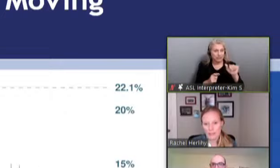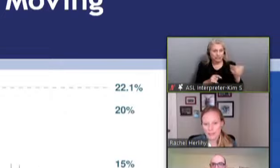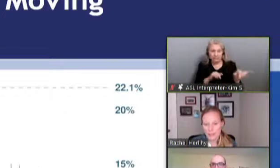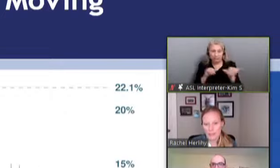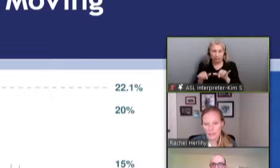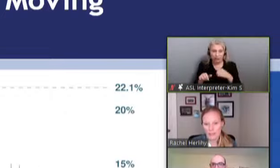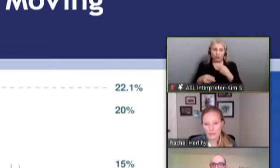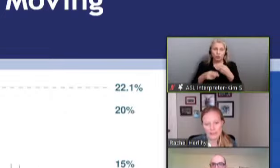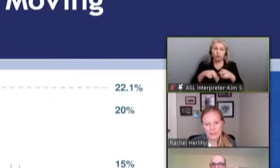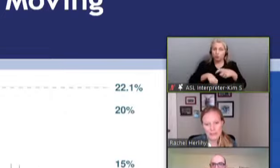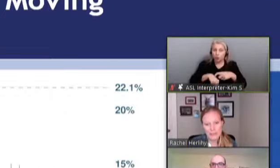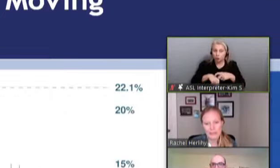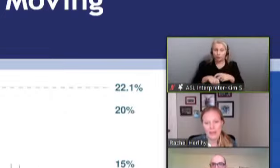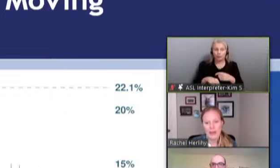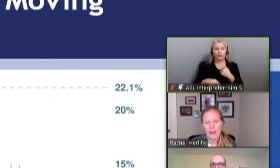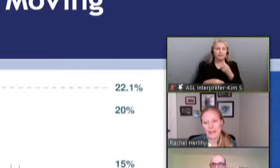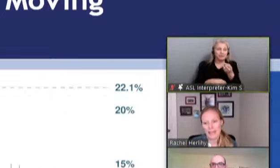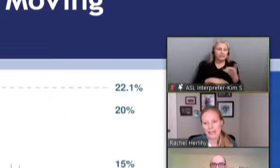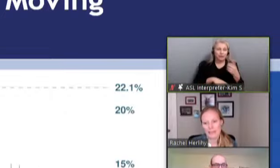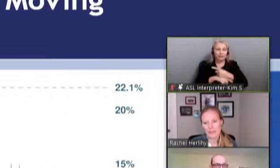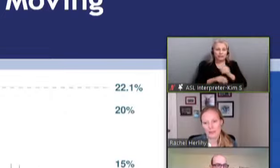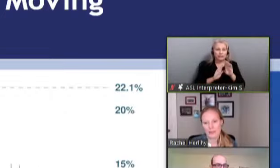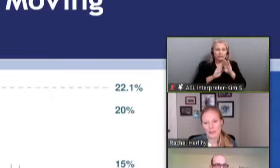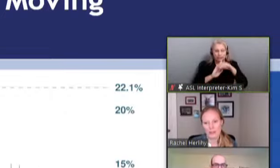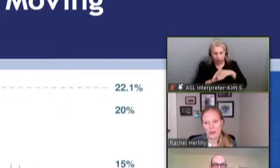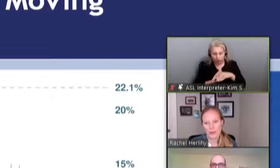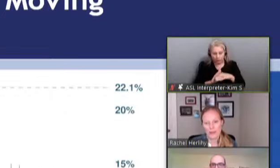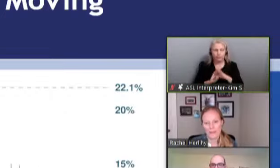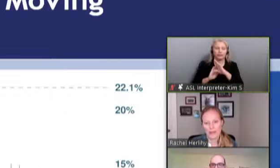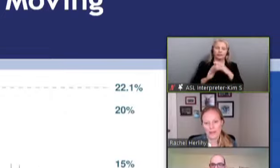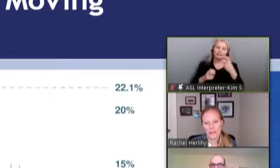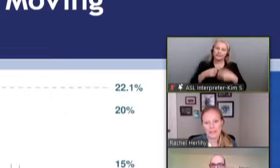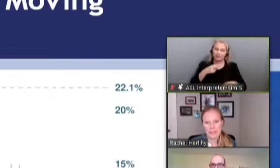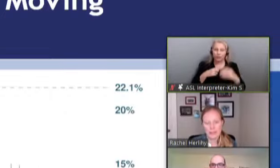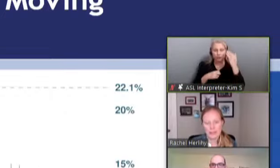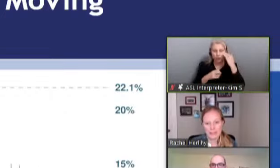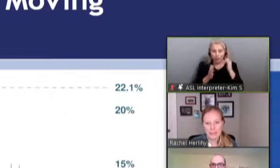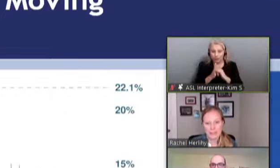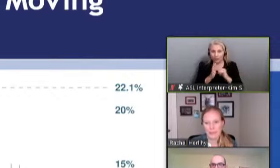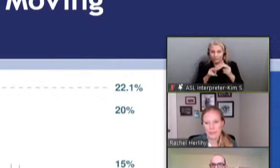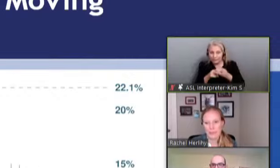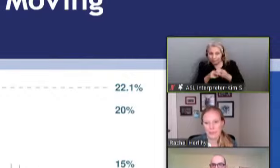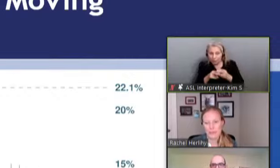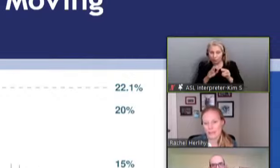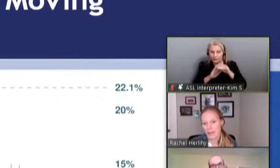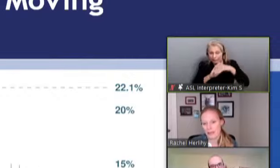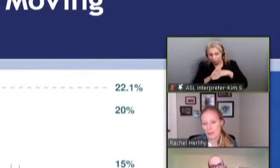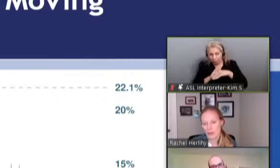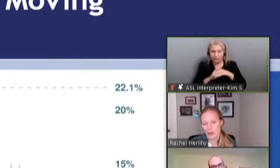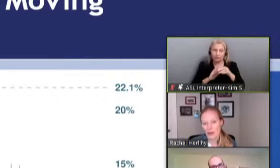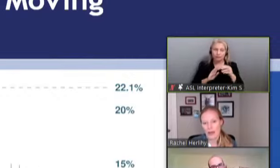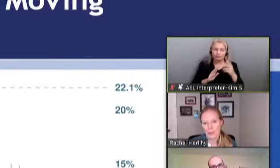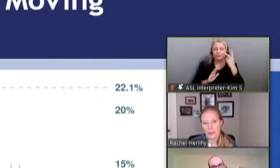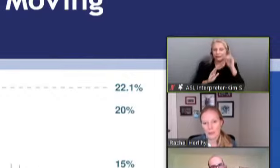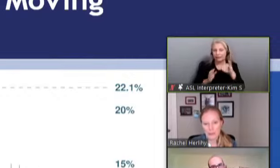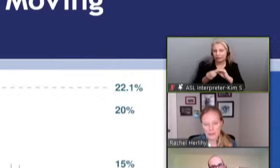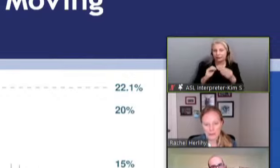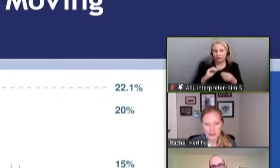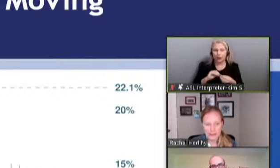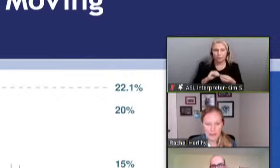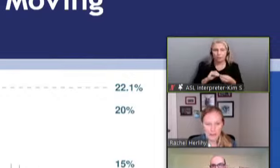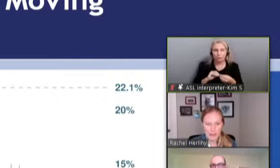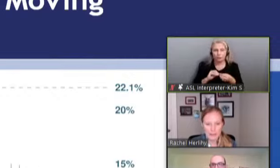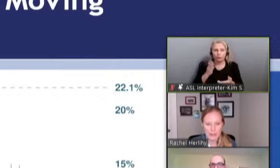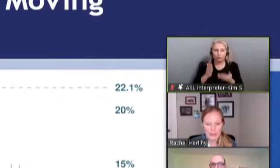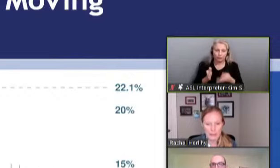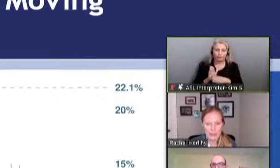term, so several days worth of a decrease, but again, difficult to know if that's a temporary decrease, and we'll see that number rebound in